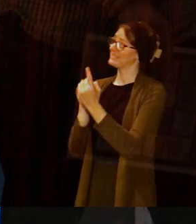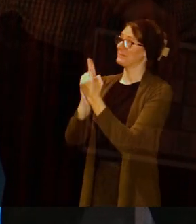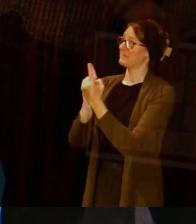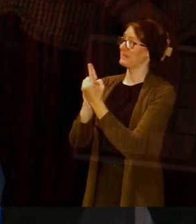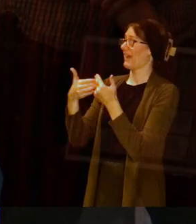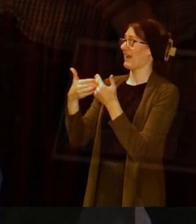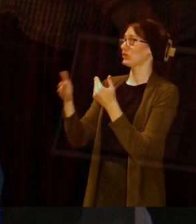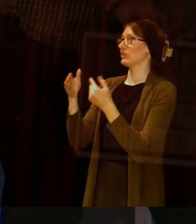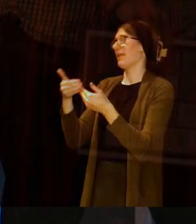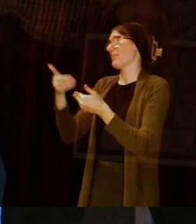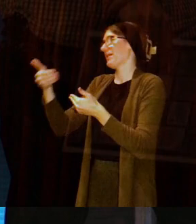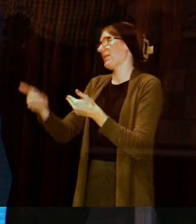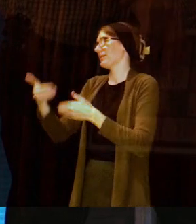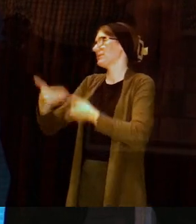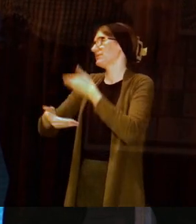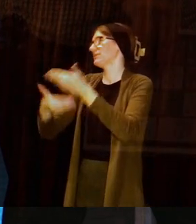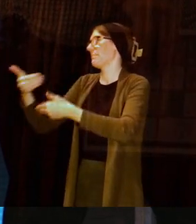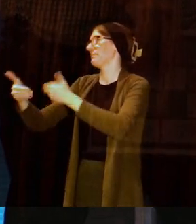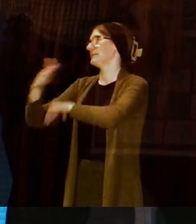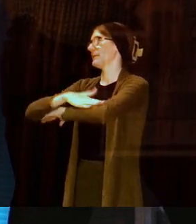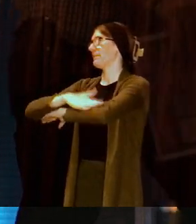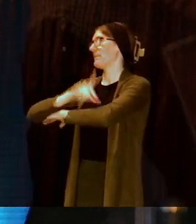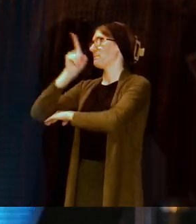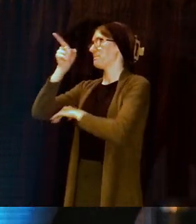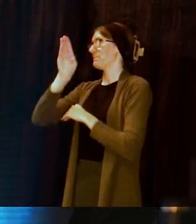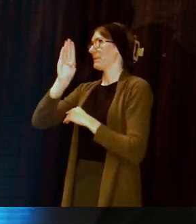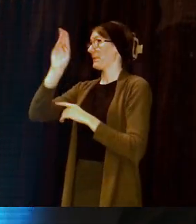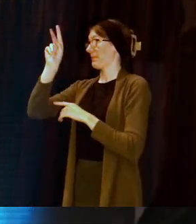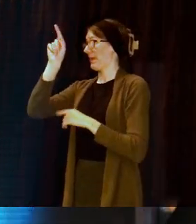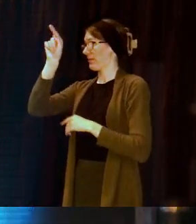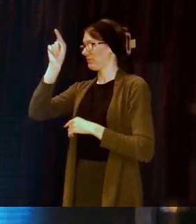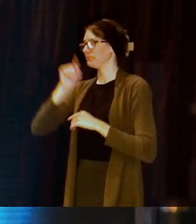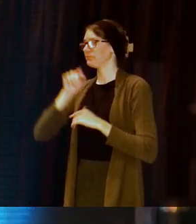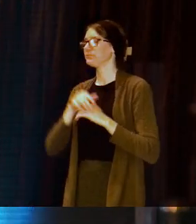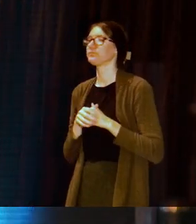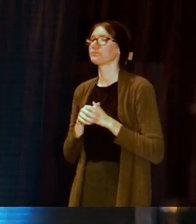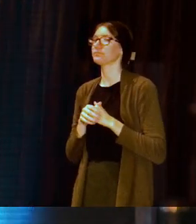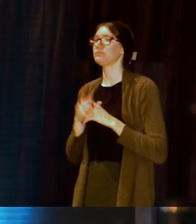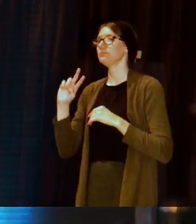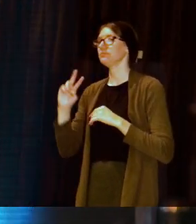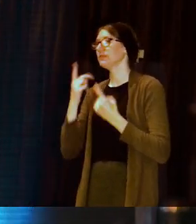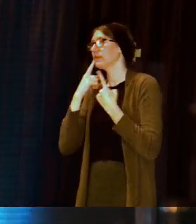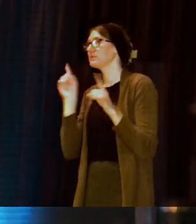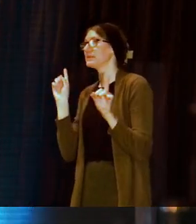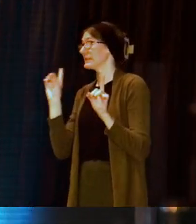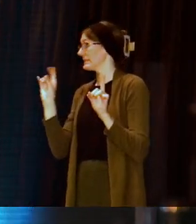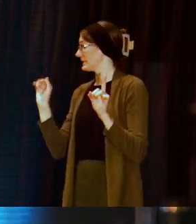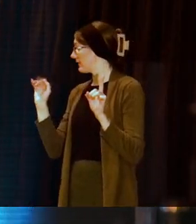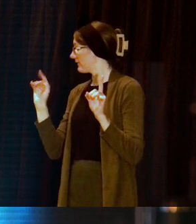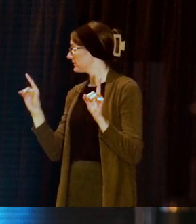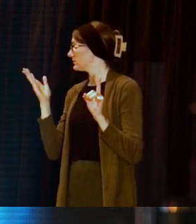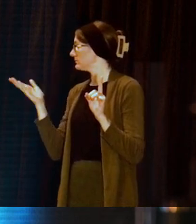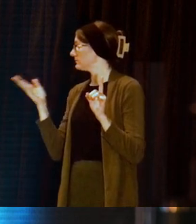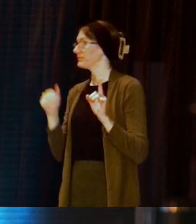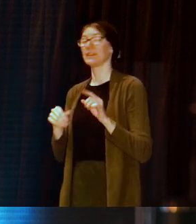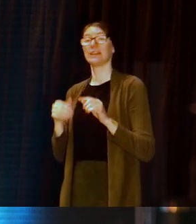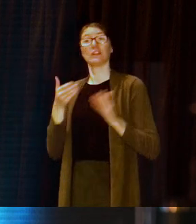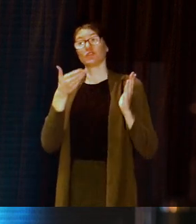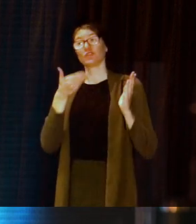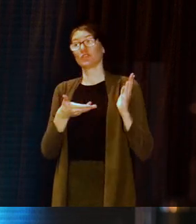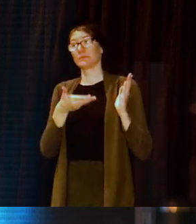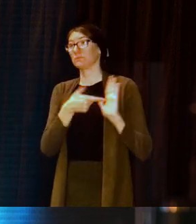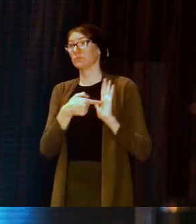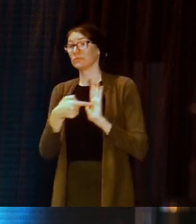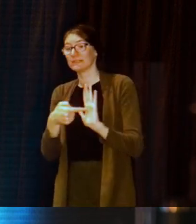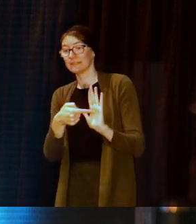the service at the Next Step station at the back of the church. So, second announcement from Pastor David. All right, so she gets to present that